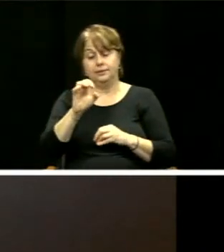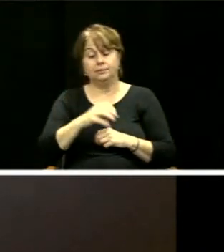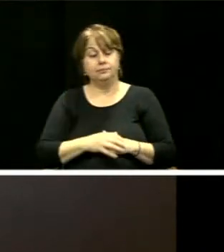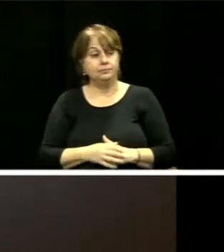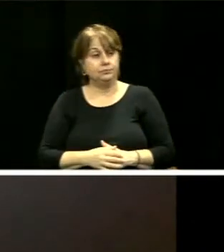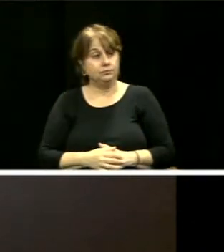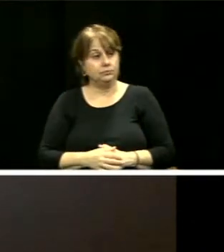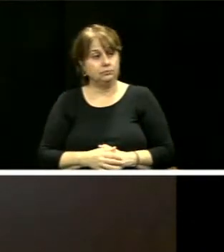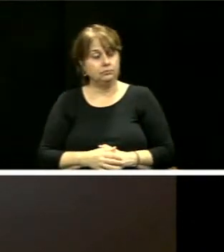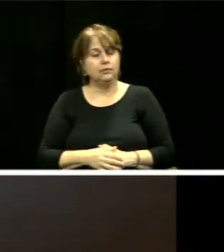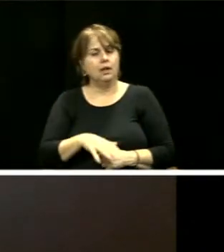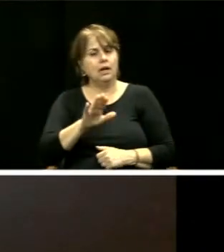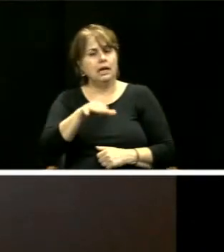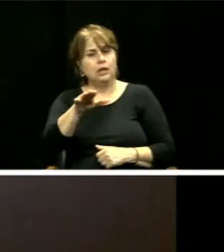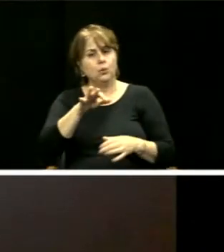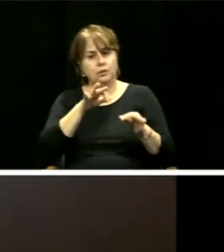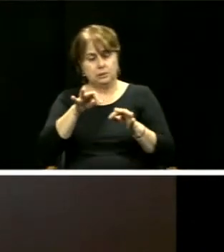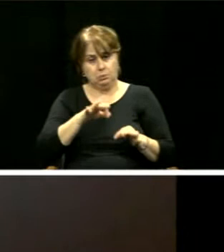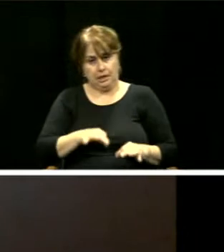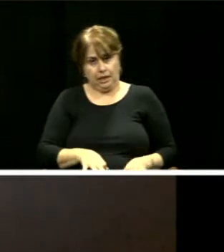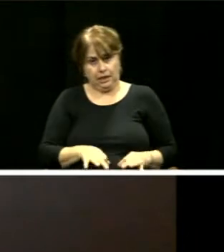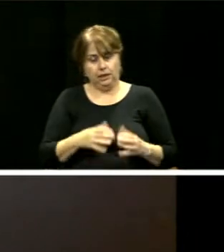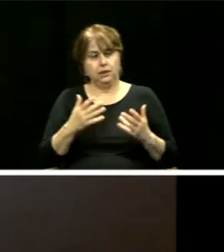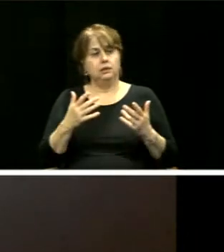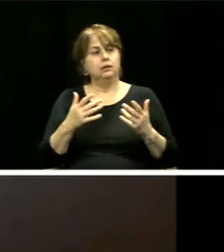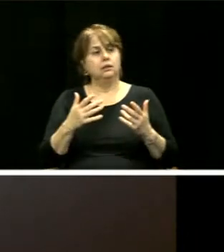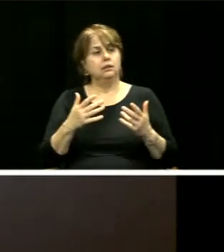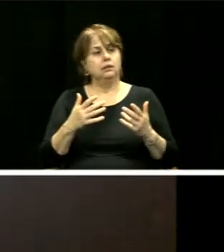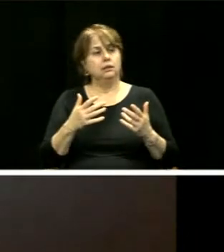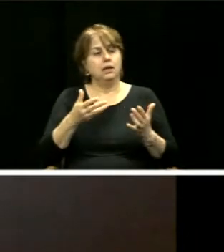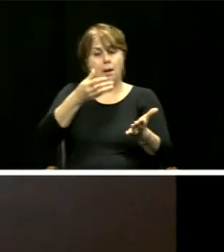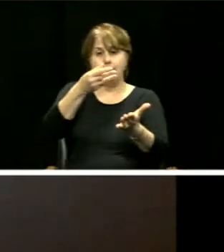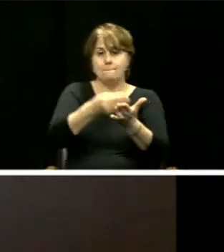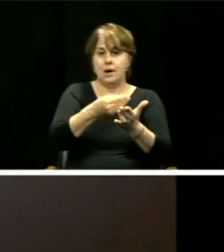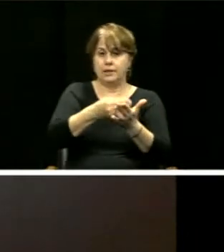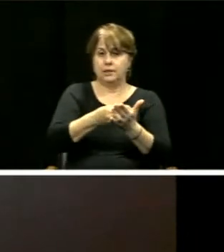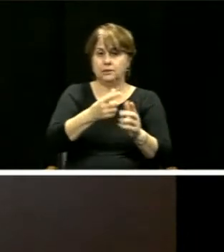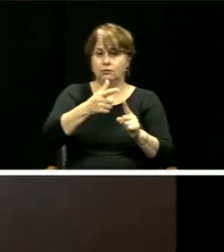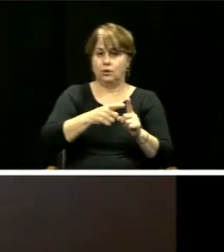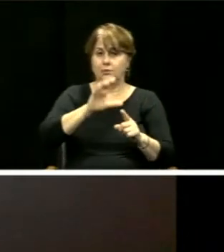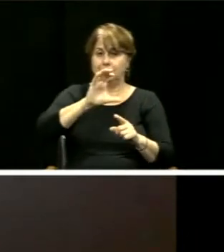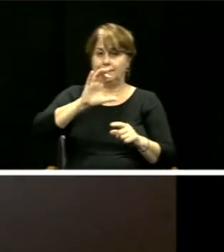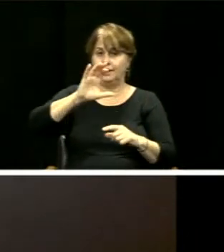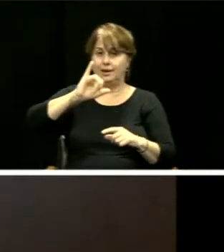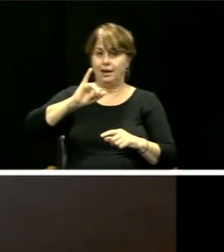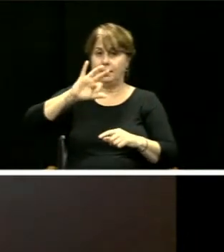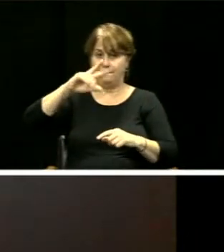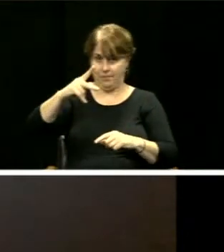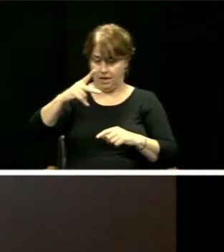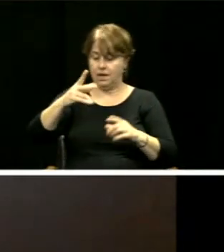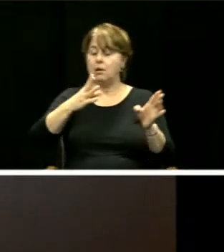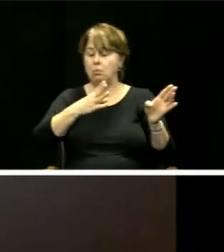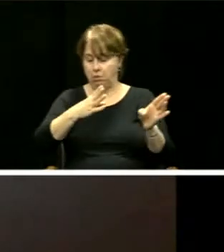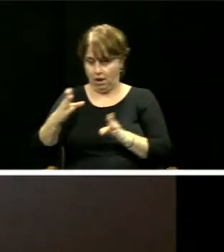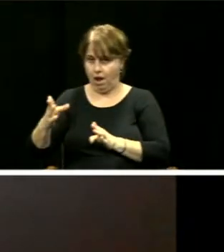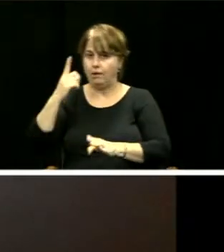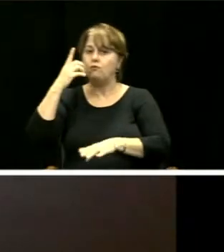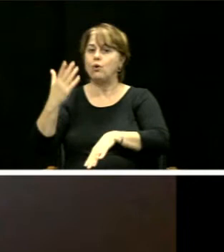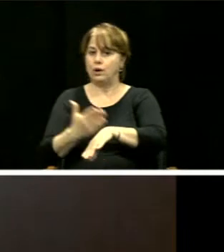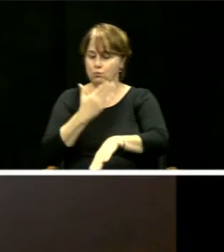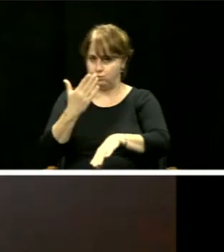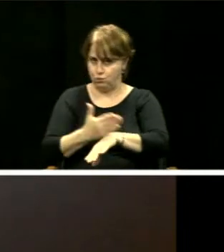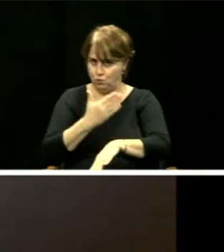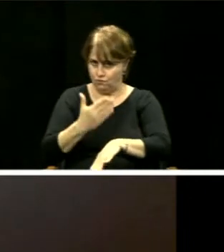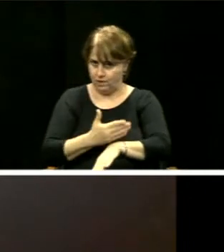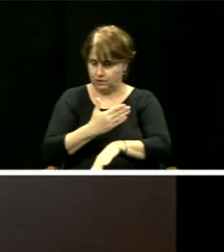you explain and tell us what monies are in the CIP plan for improvements, just